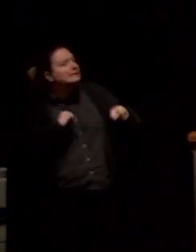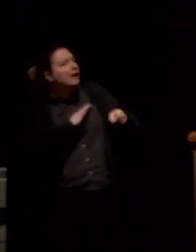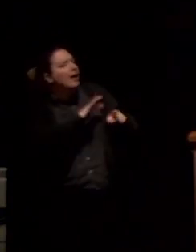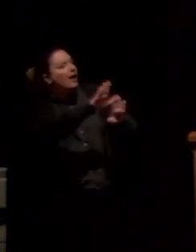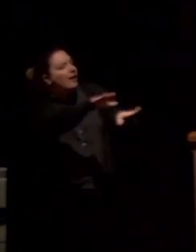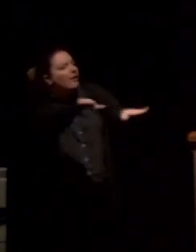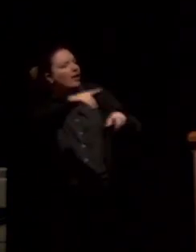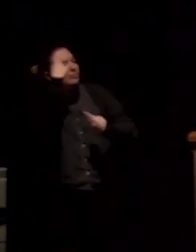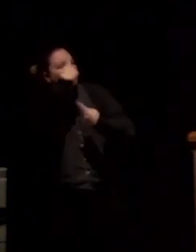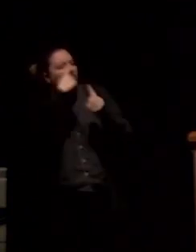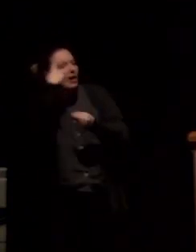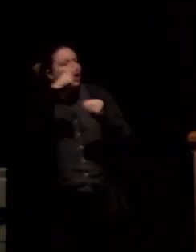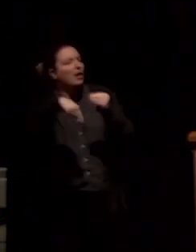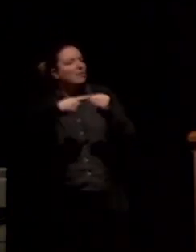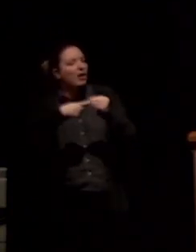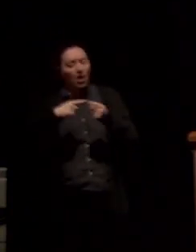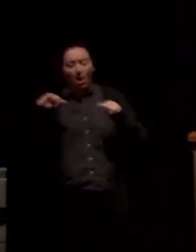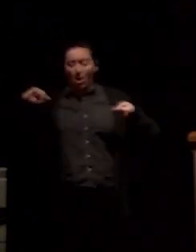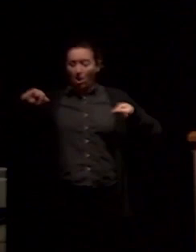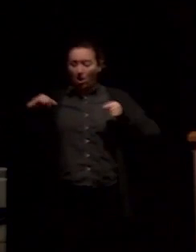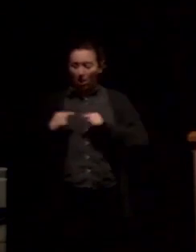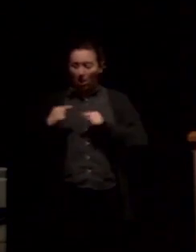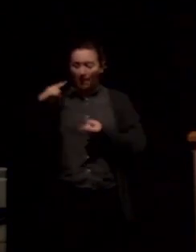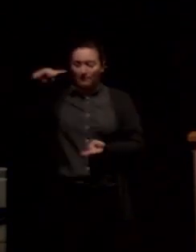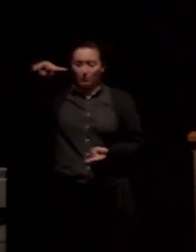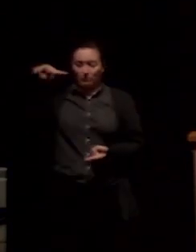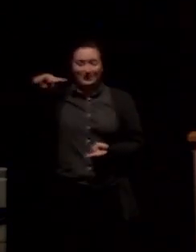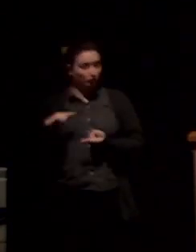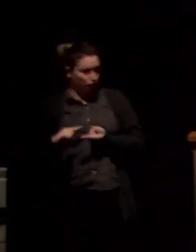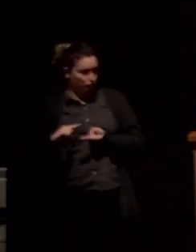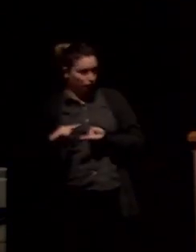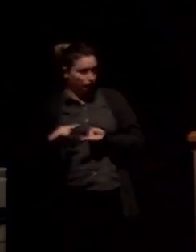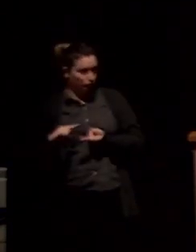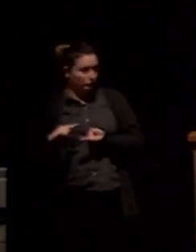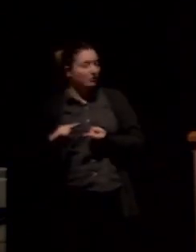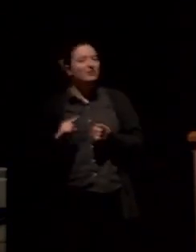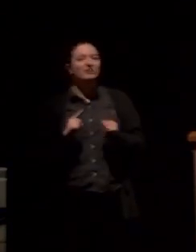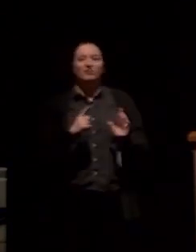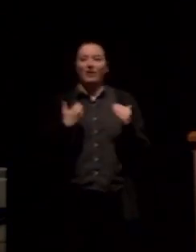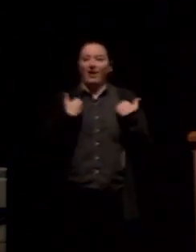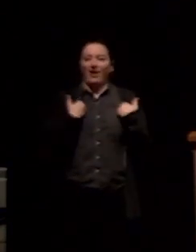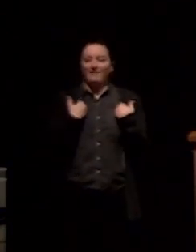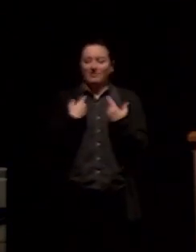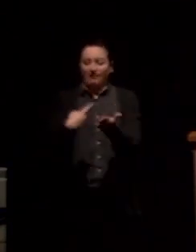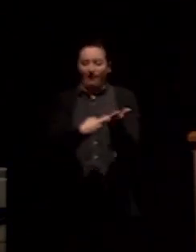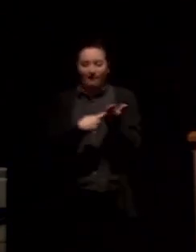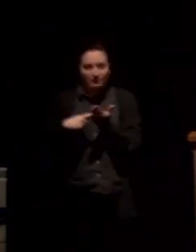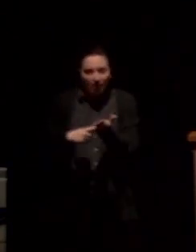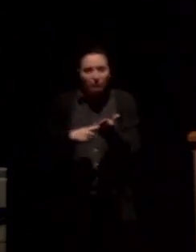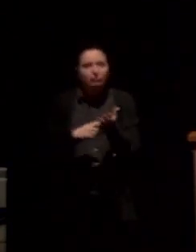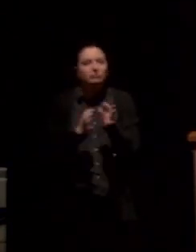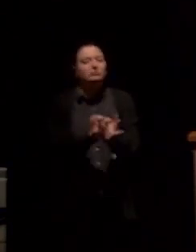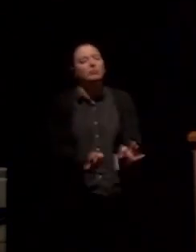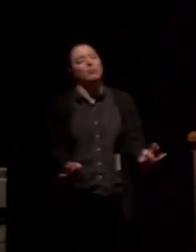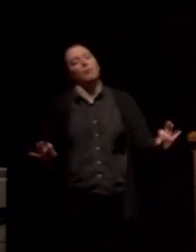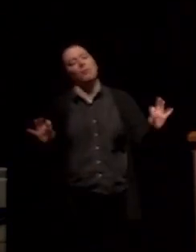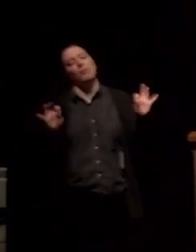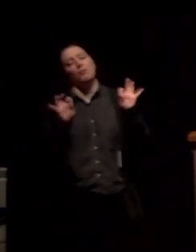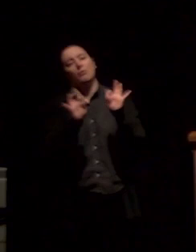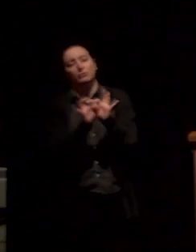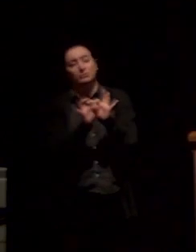only continues to have us part of that conversation, it recognizes that it's important within it. Obviously, we try to do things as an